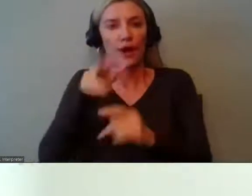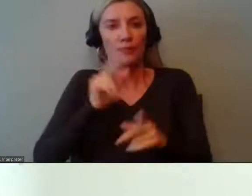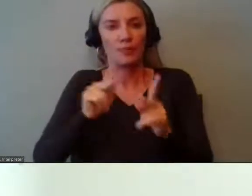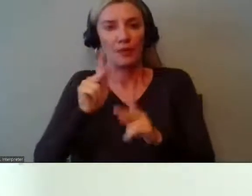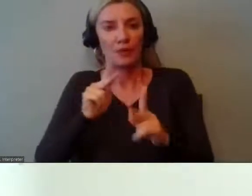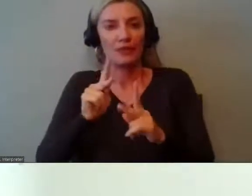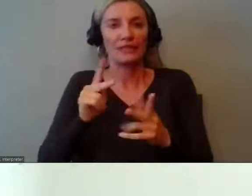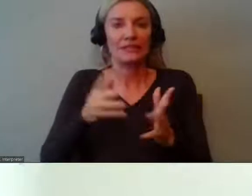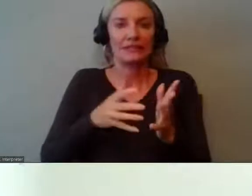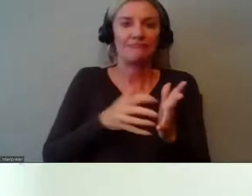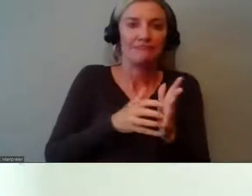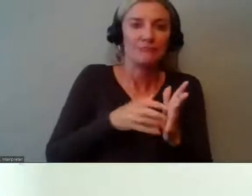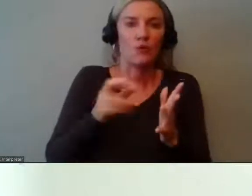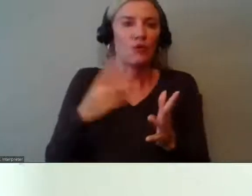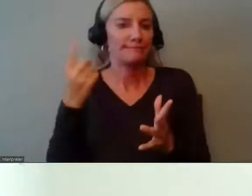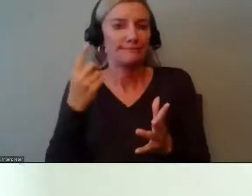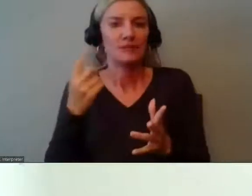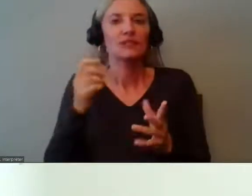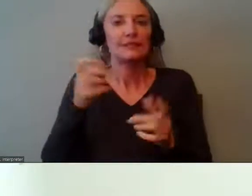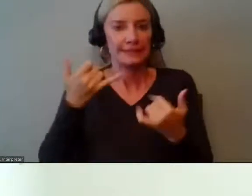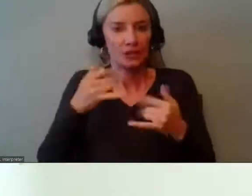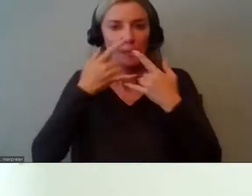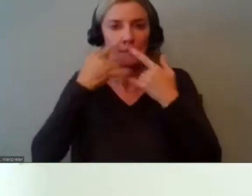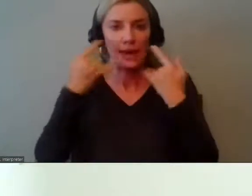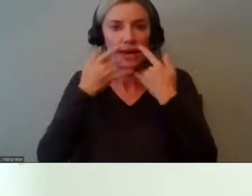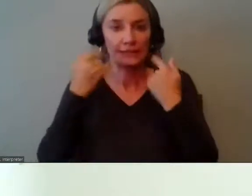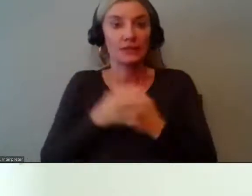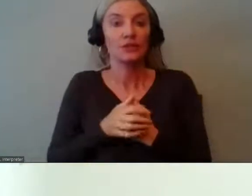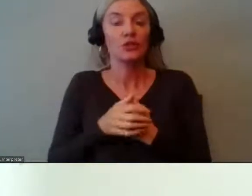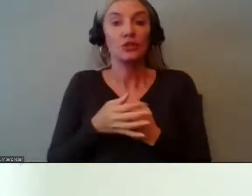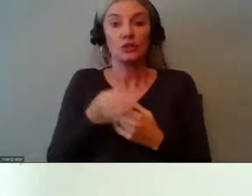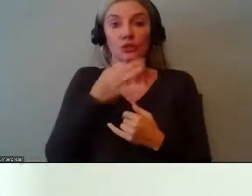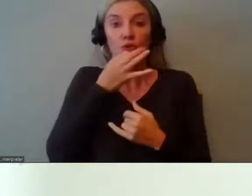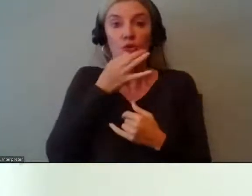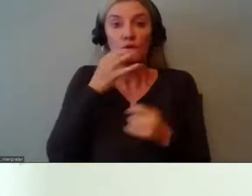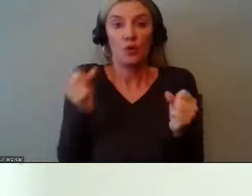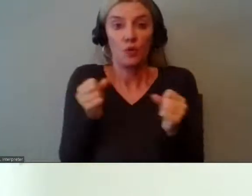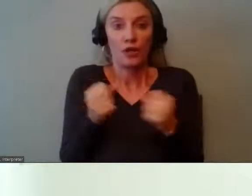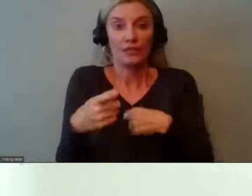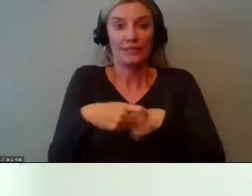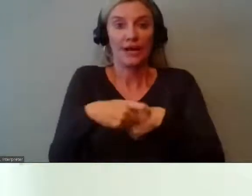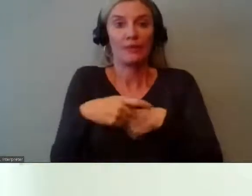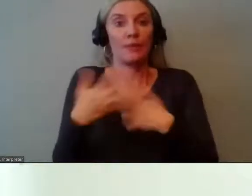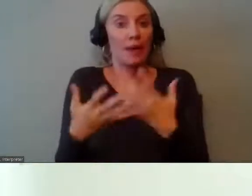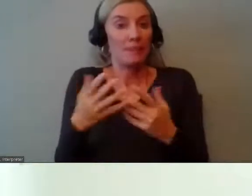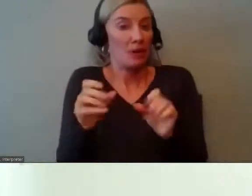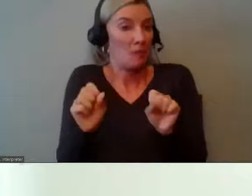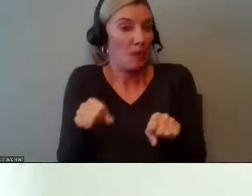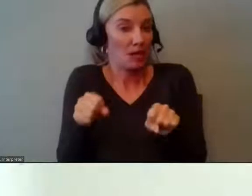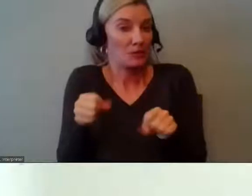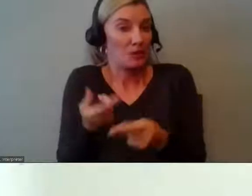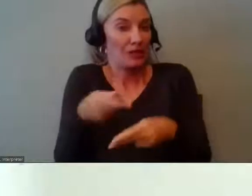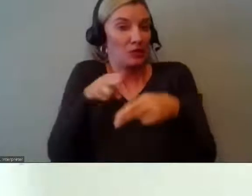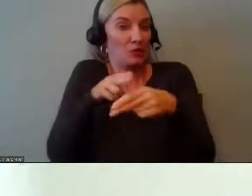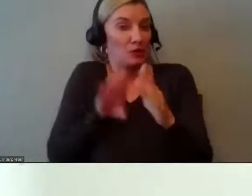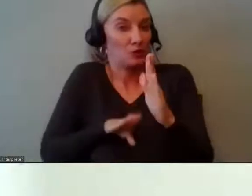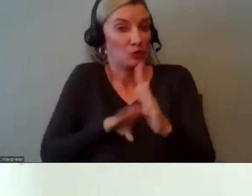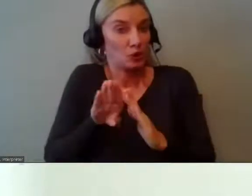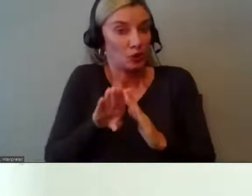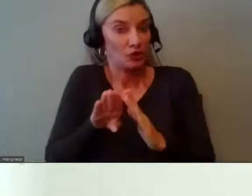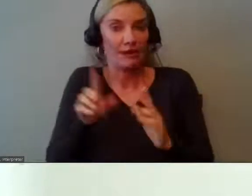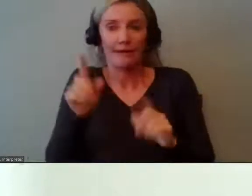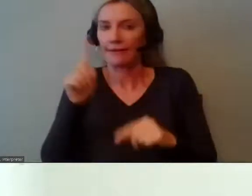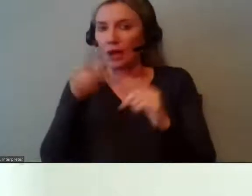summary, we do seem to be entering a winter wave and possibly a surge. We cannot predict whether this will be as terrible as